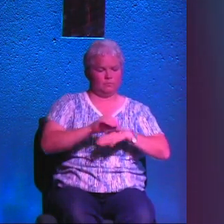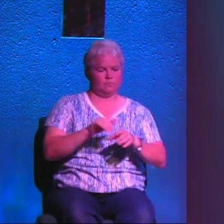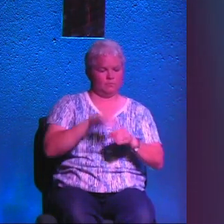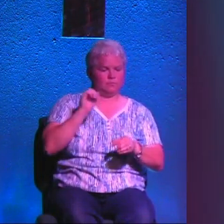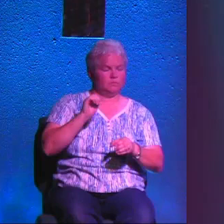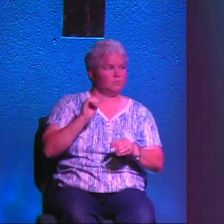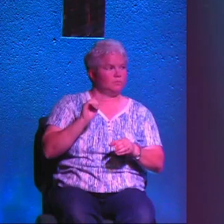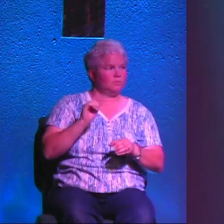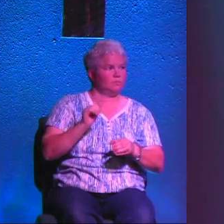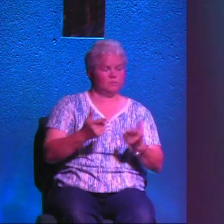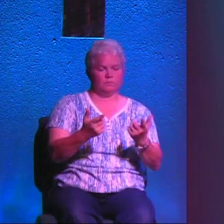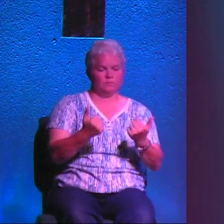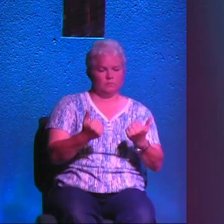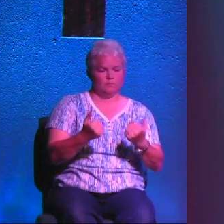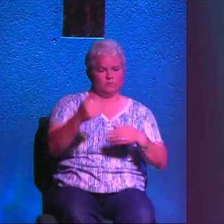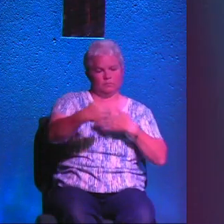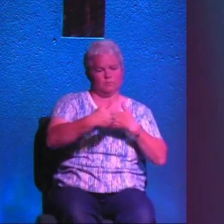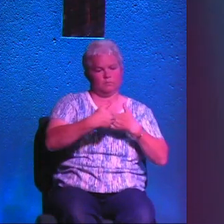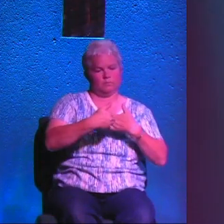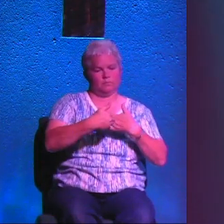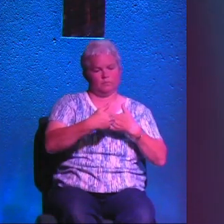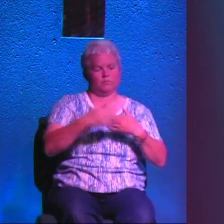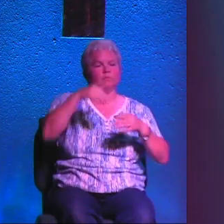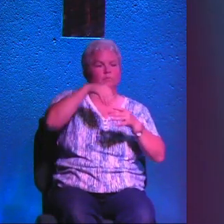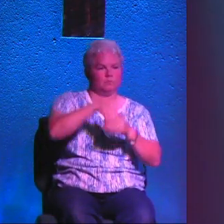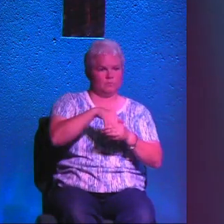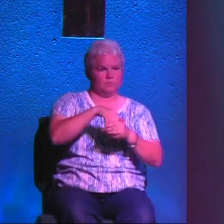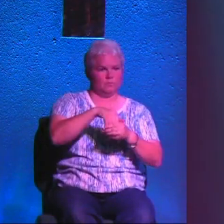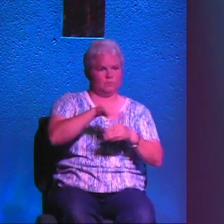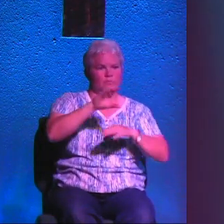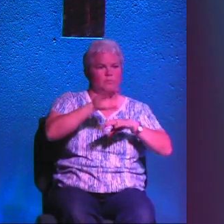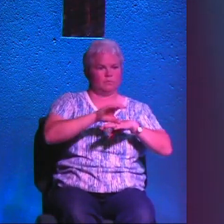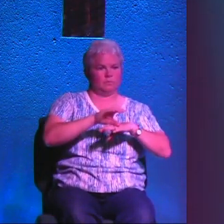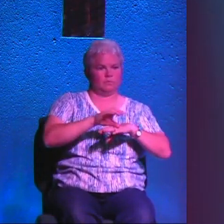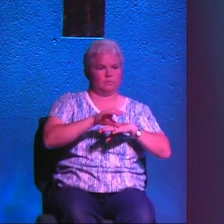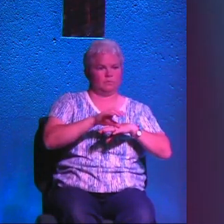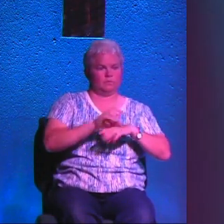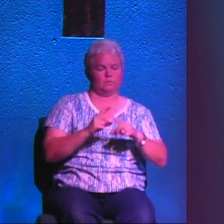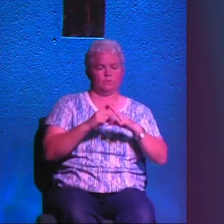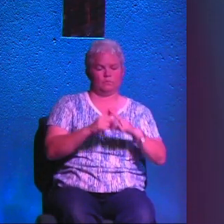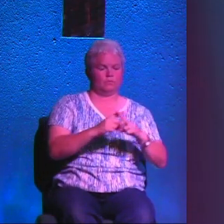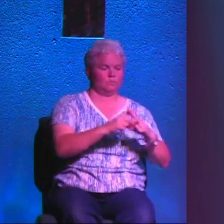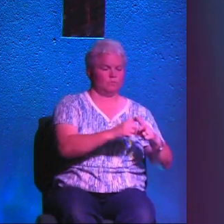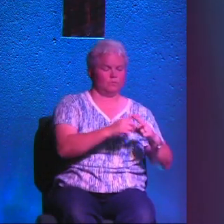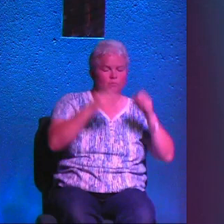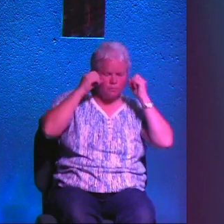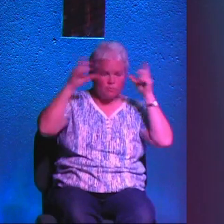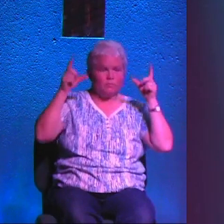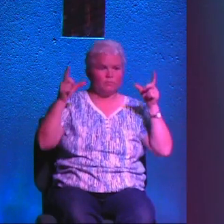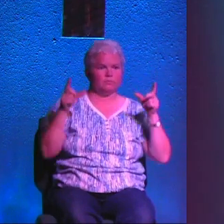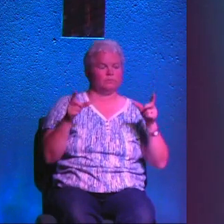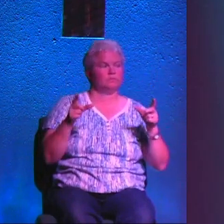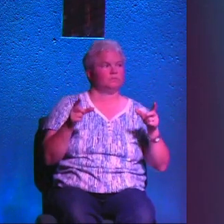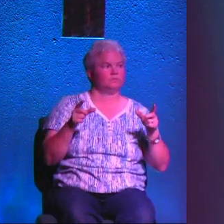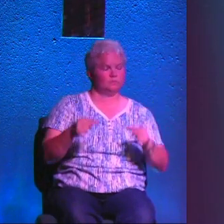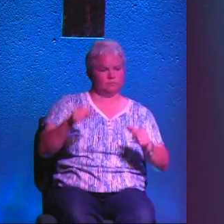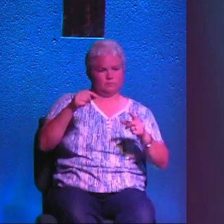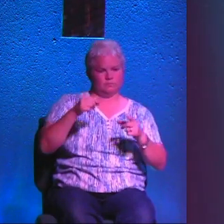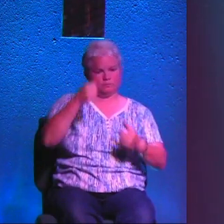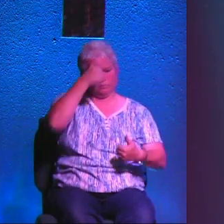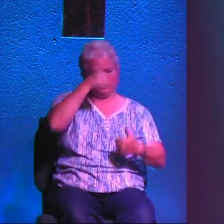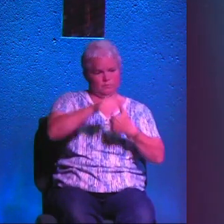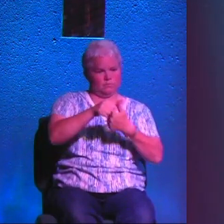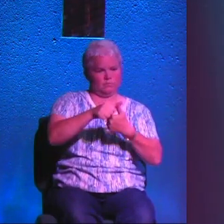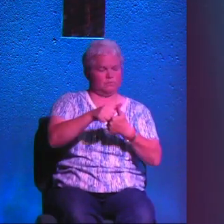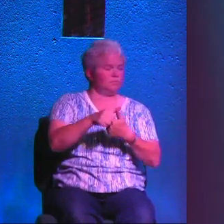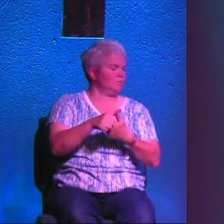there's many of those things that are coming against the church from the inside. So we have to be just doubly aware. Remember, we